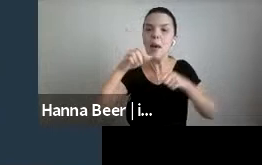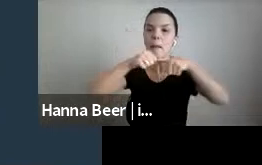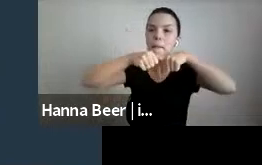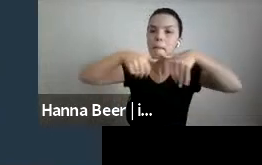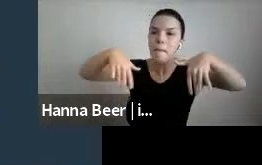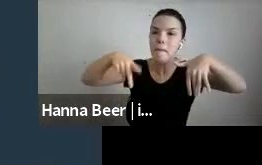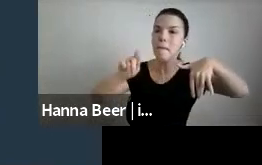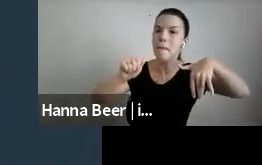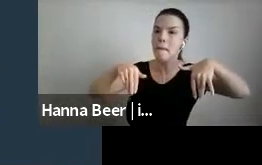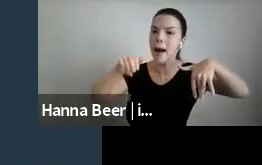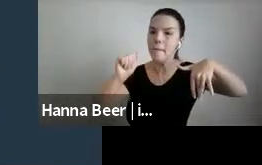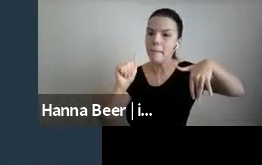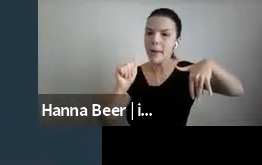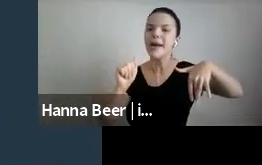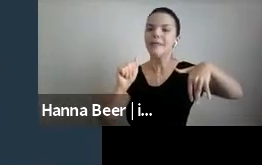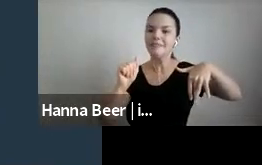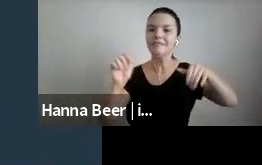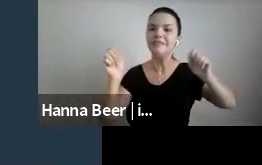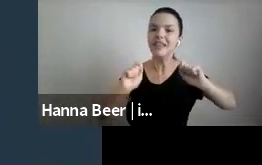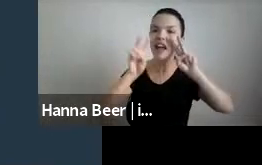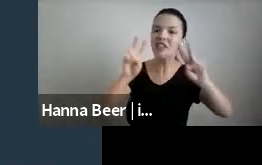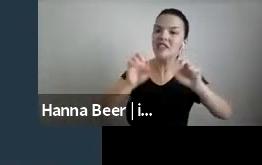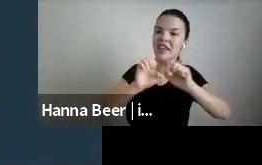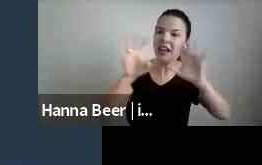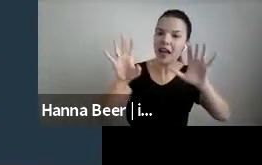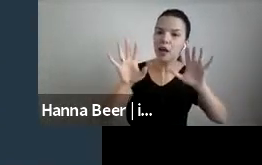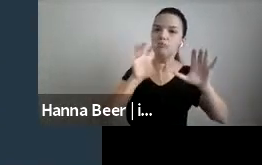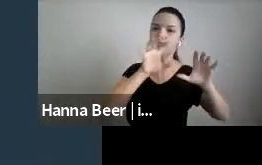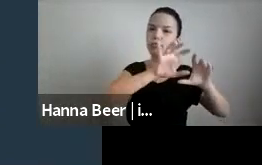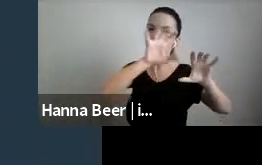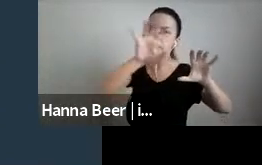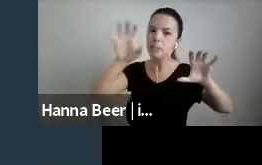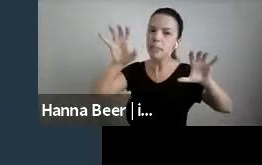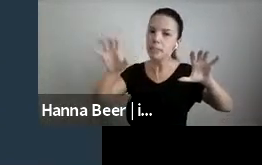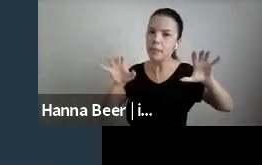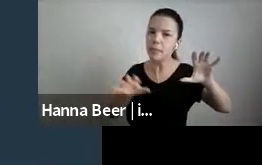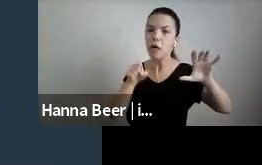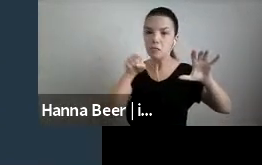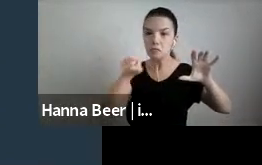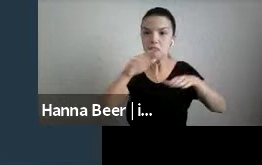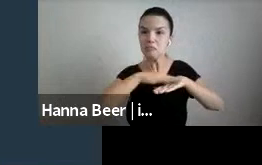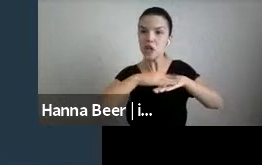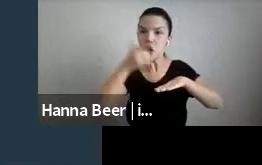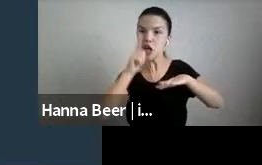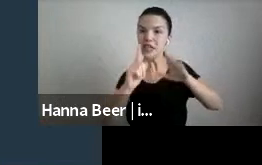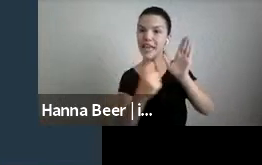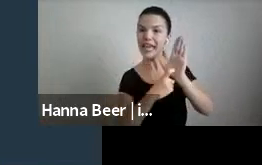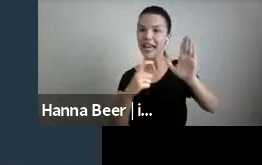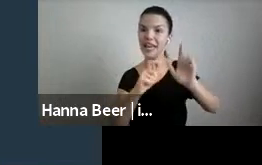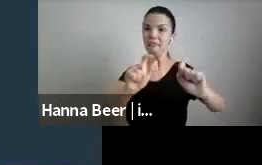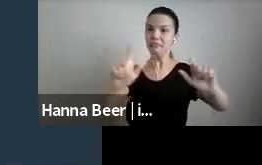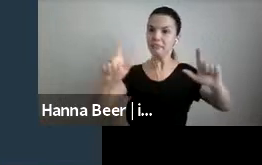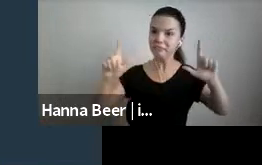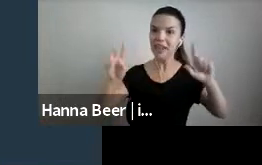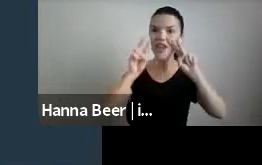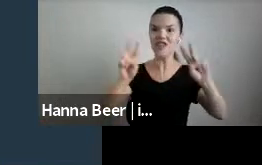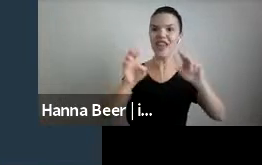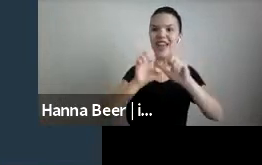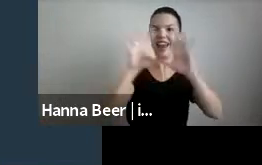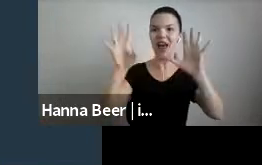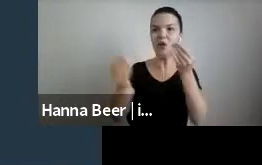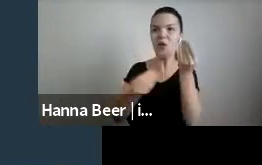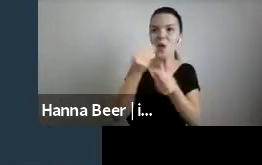layers available just by clicking on a link, so you can at least see what it looks